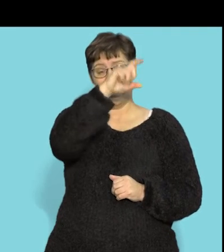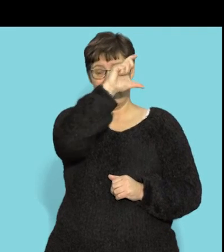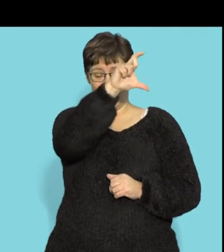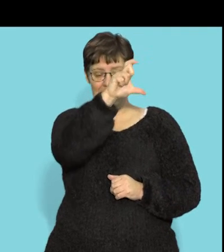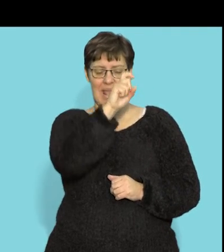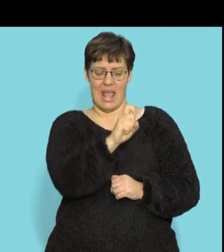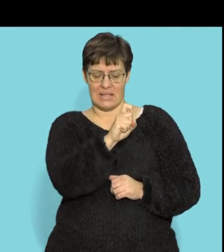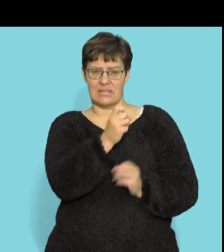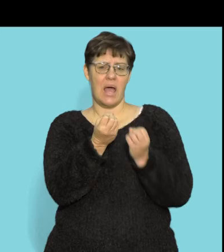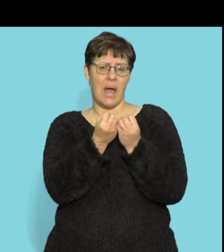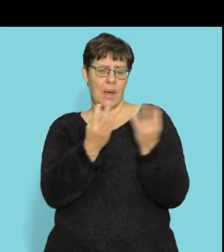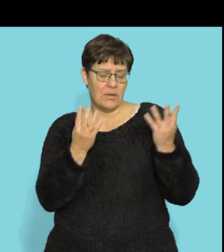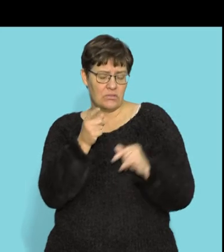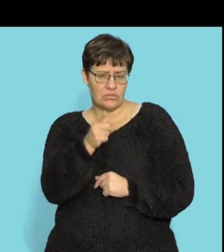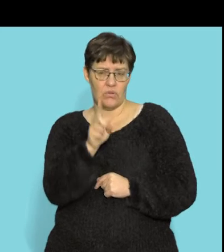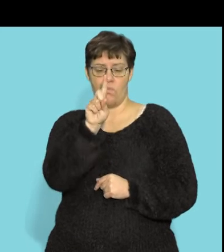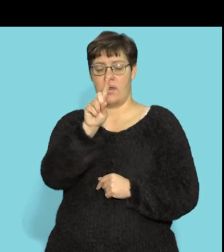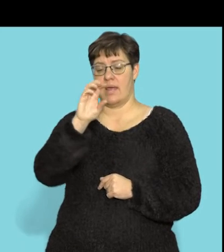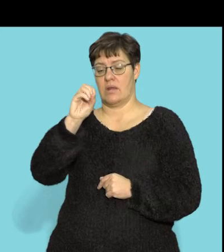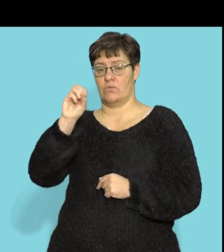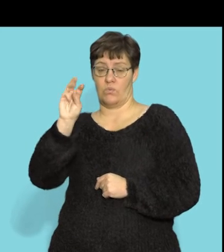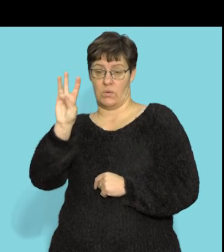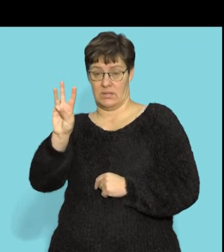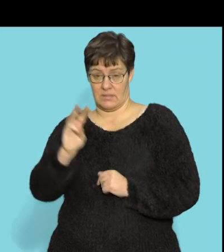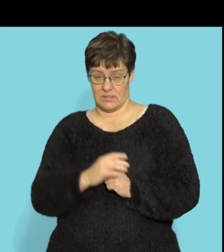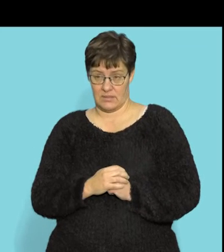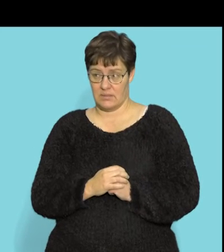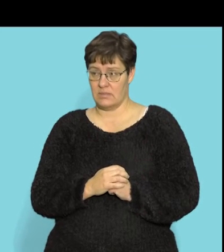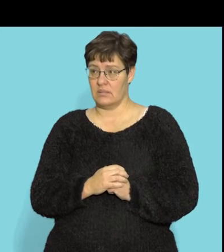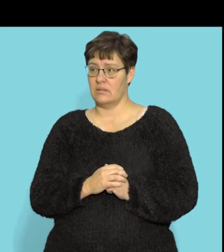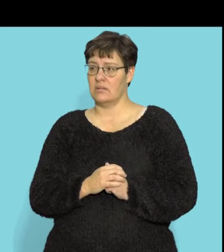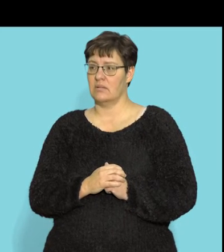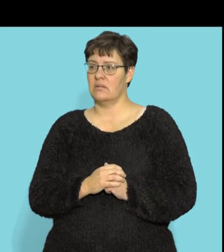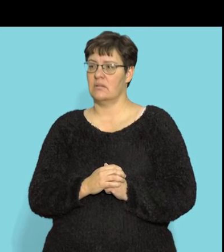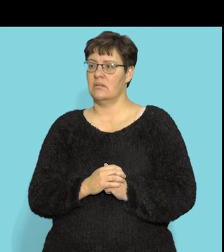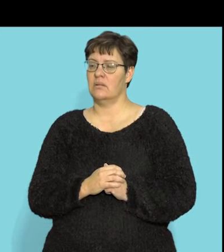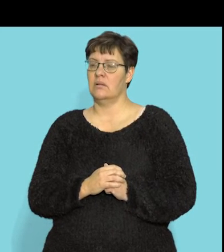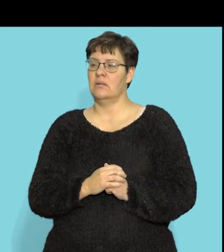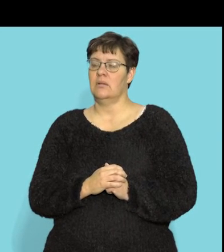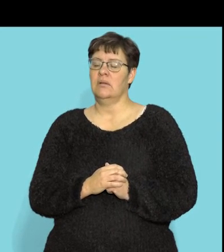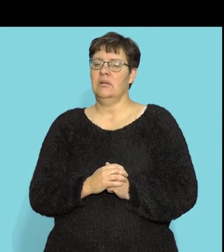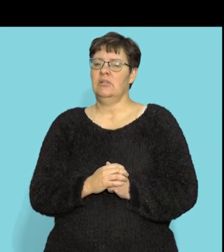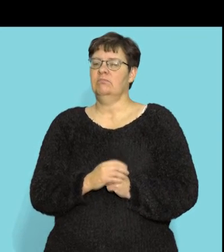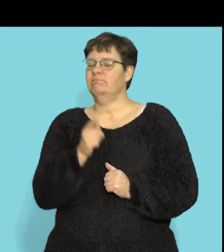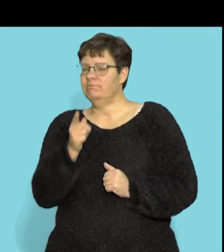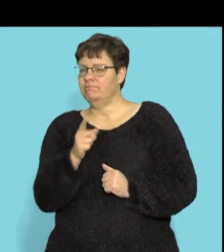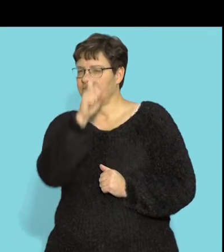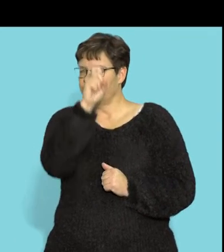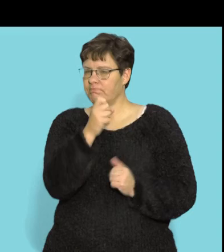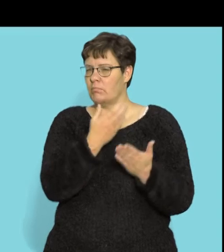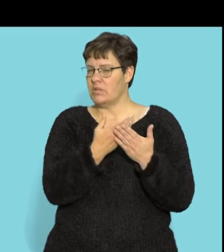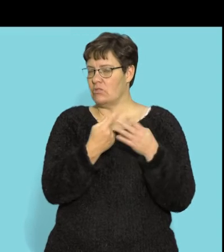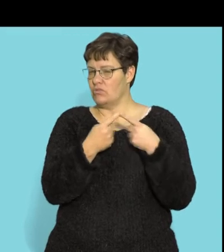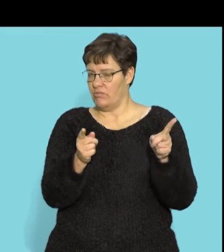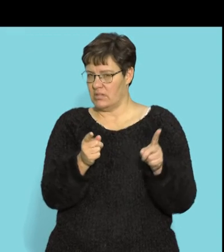is equals to 100 watts, right? And then also the potential difference across